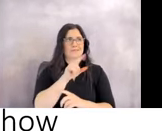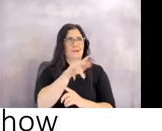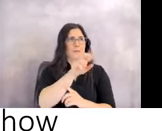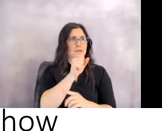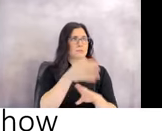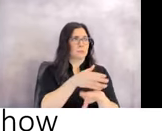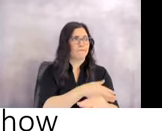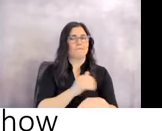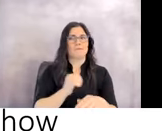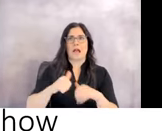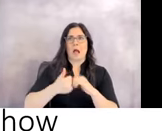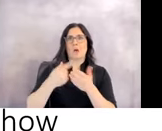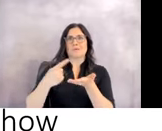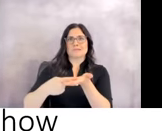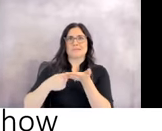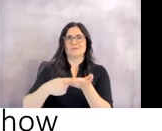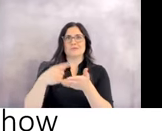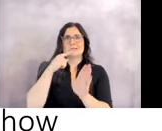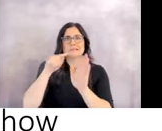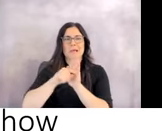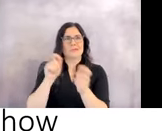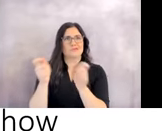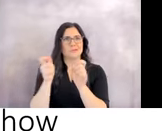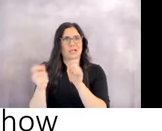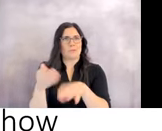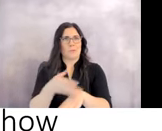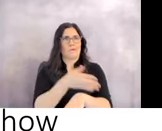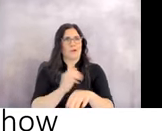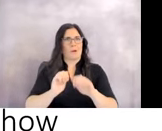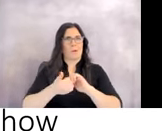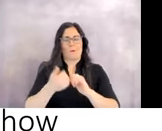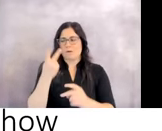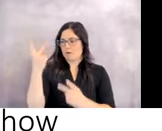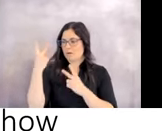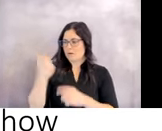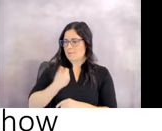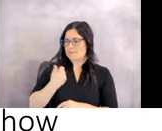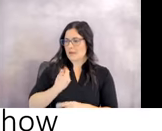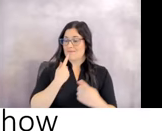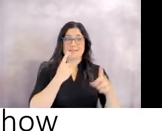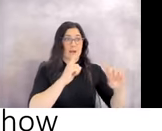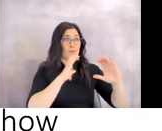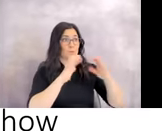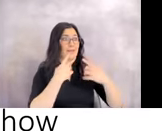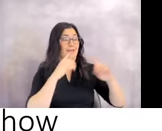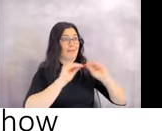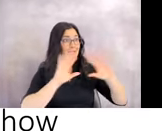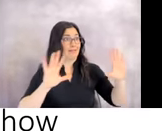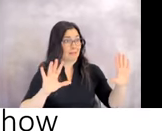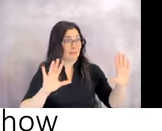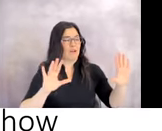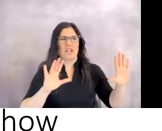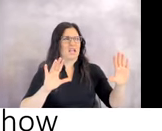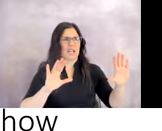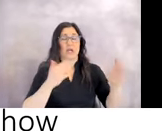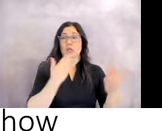discussions or assignments do need modifications? Did I put some kind of announcement or communication that I got